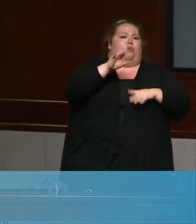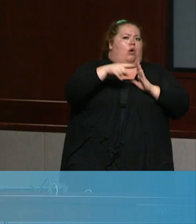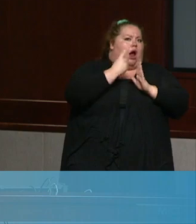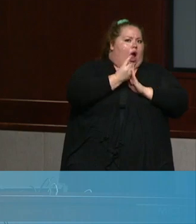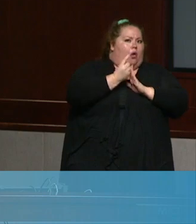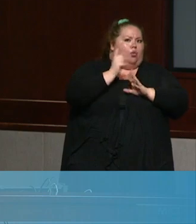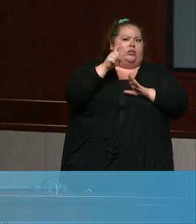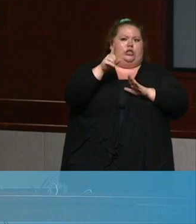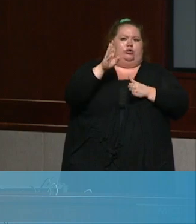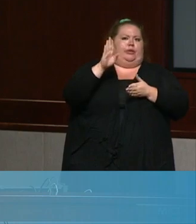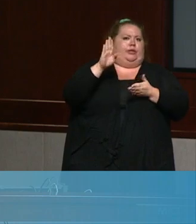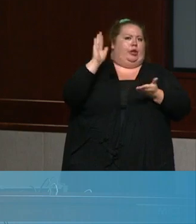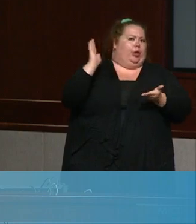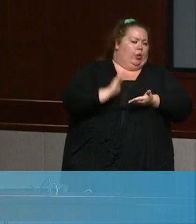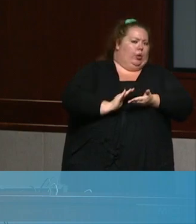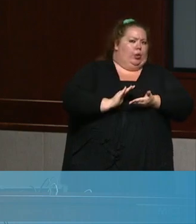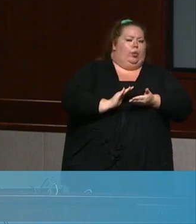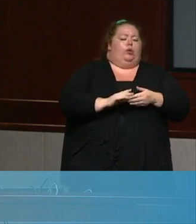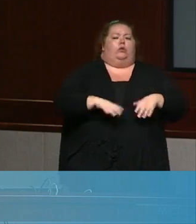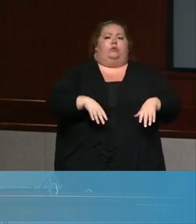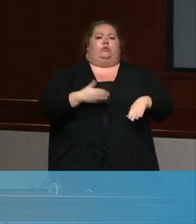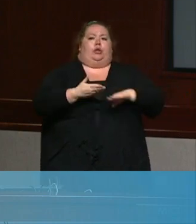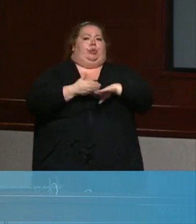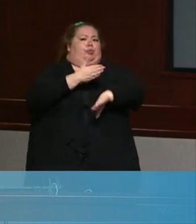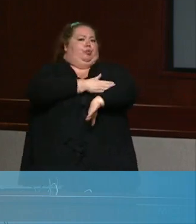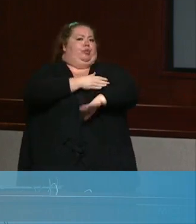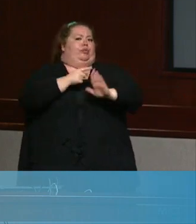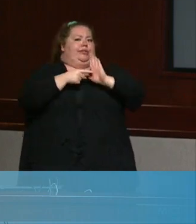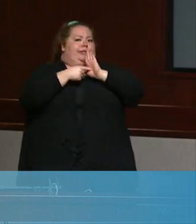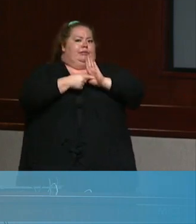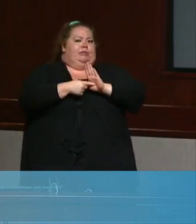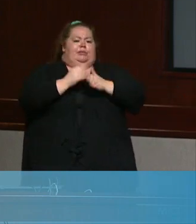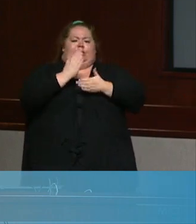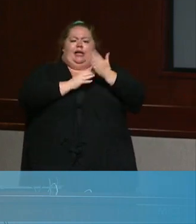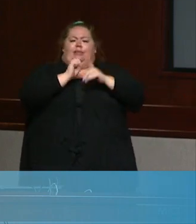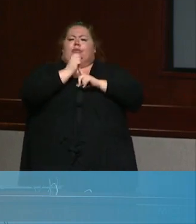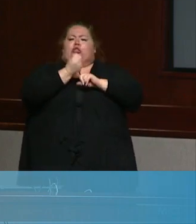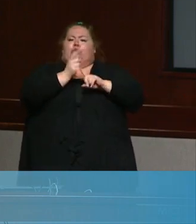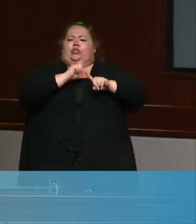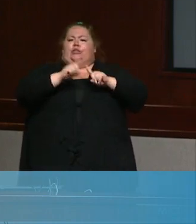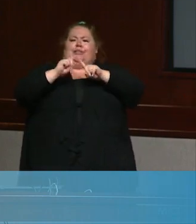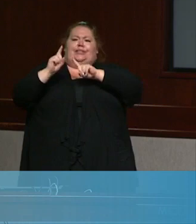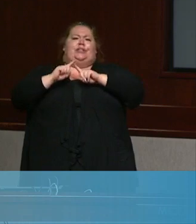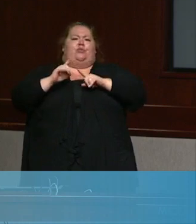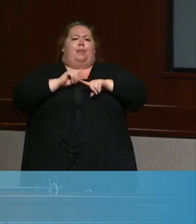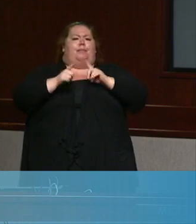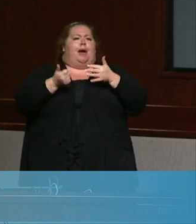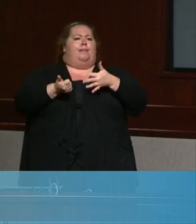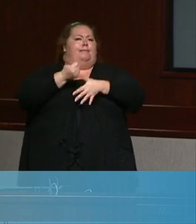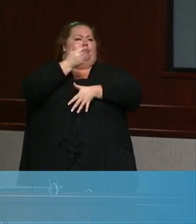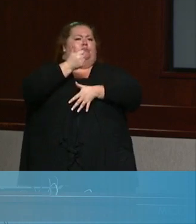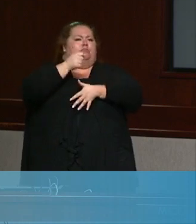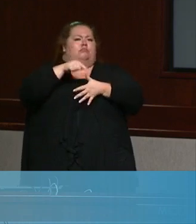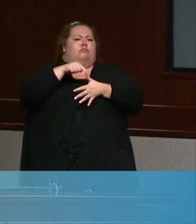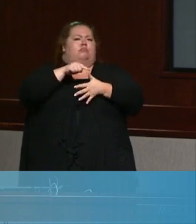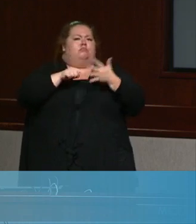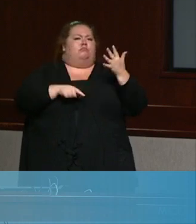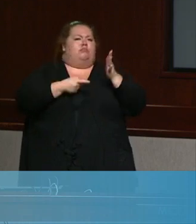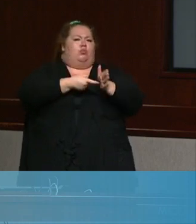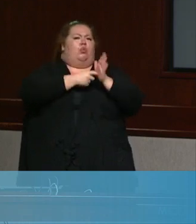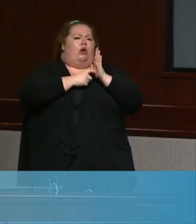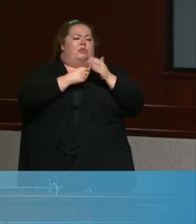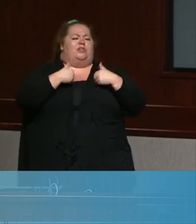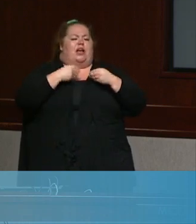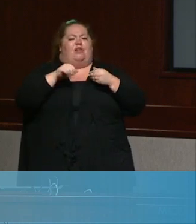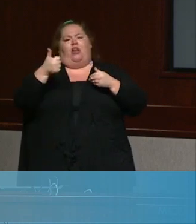improved symptoms. There are some rare instances where that is different. That's the main criteria that is used. There are others that are